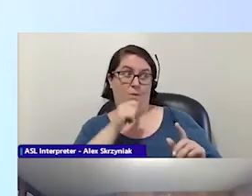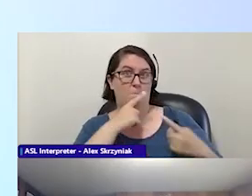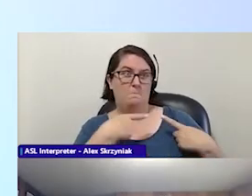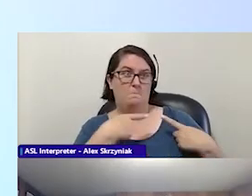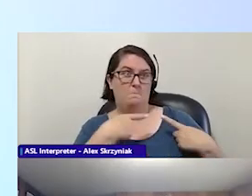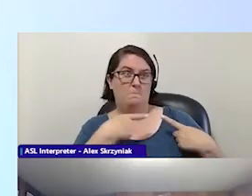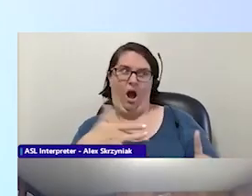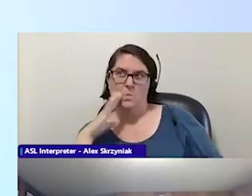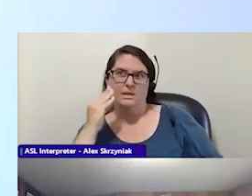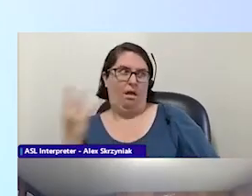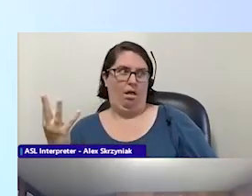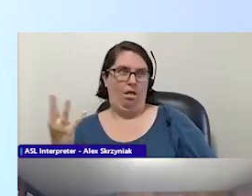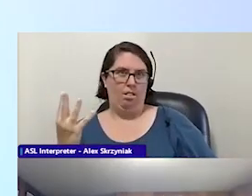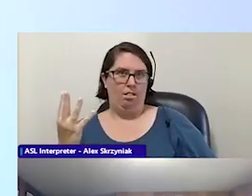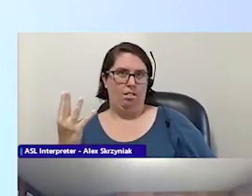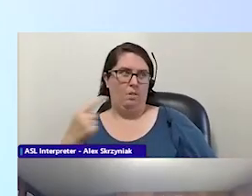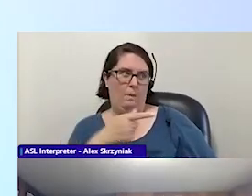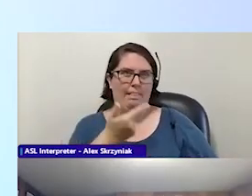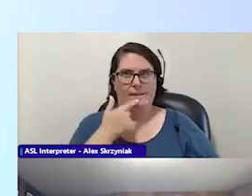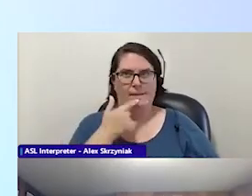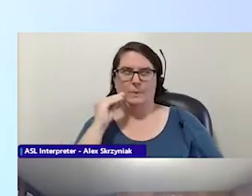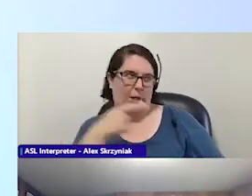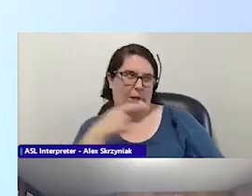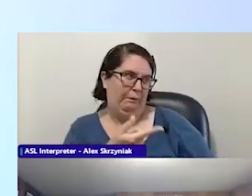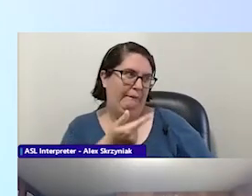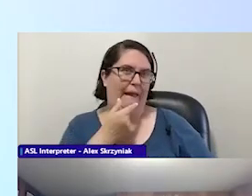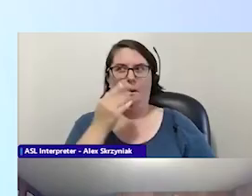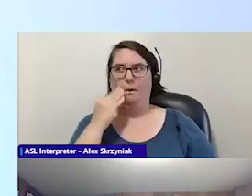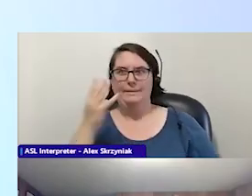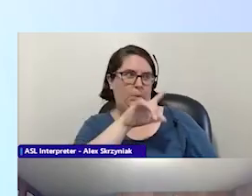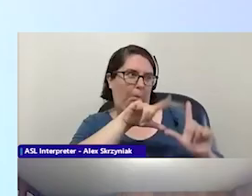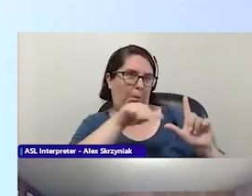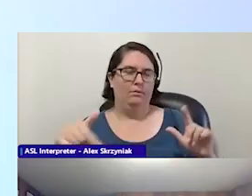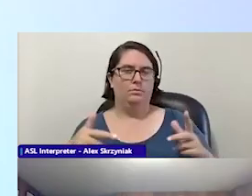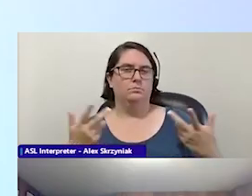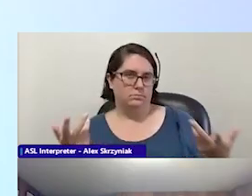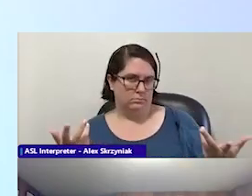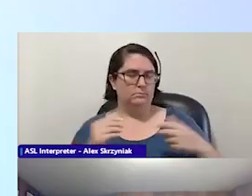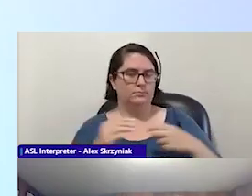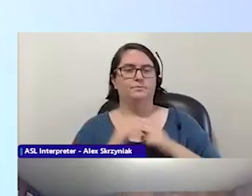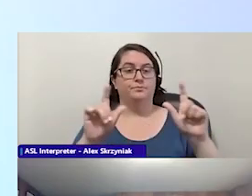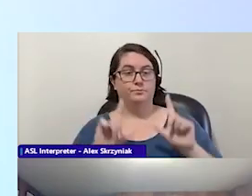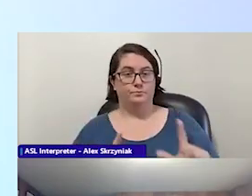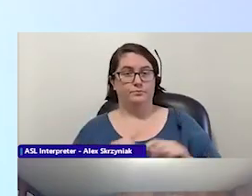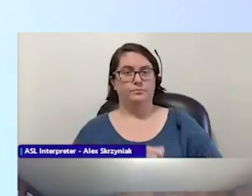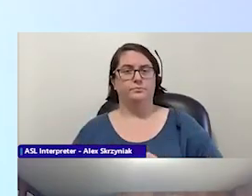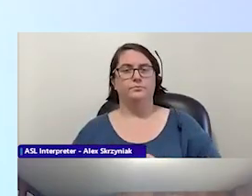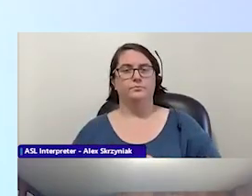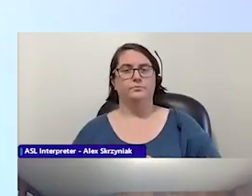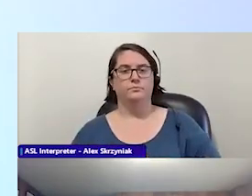people that they are part of the LGBT community. Next slide.